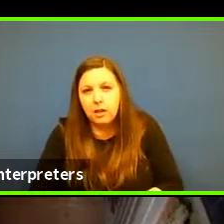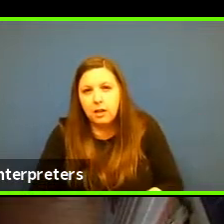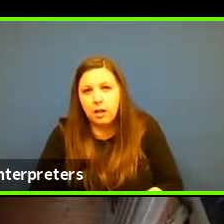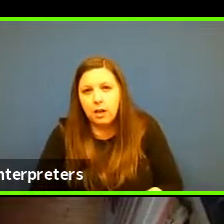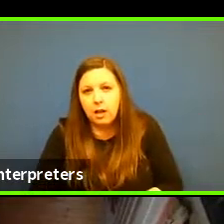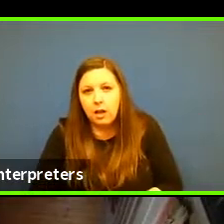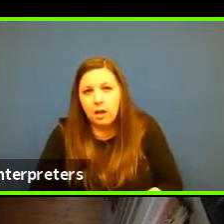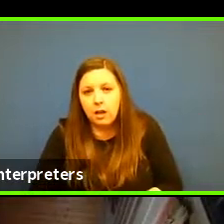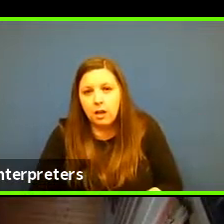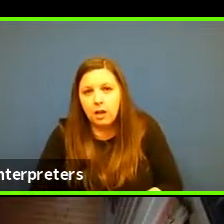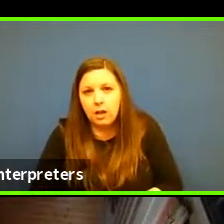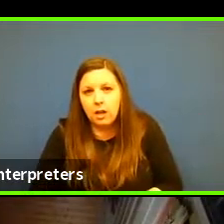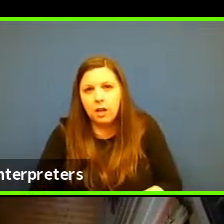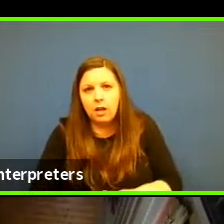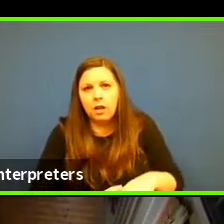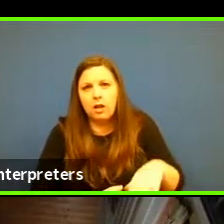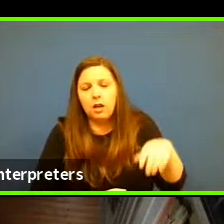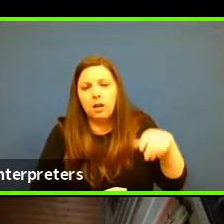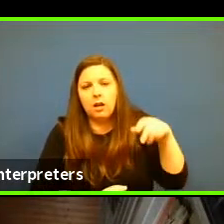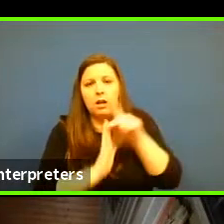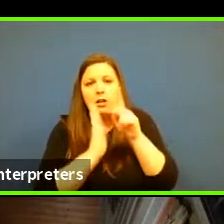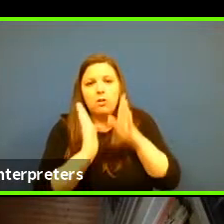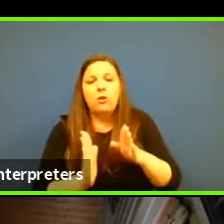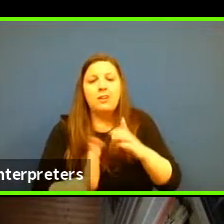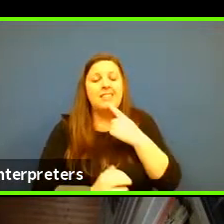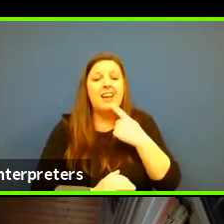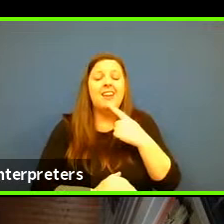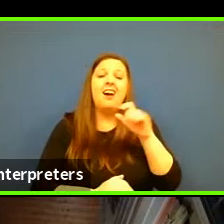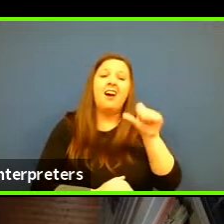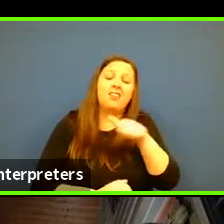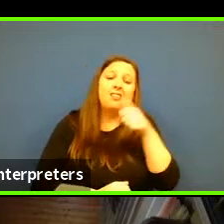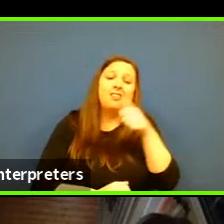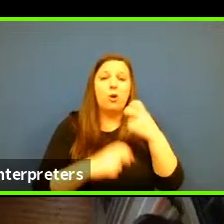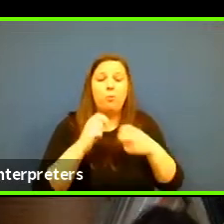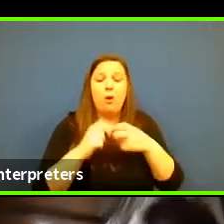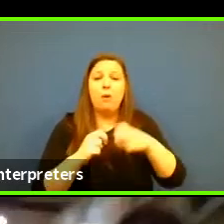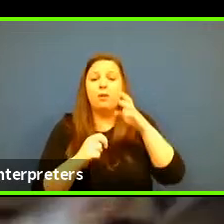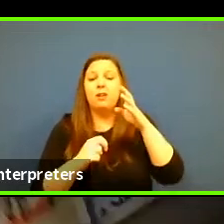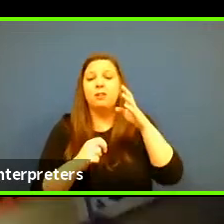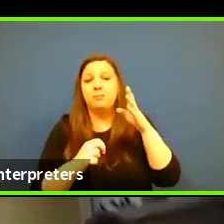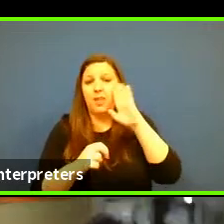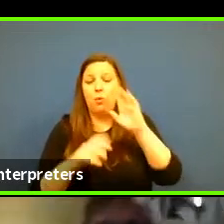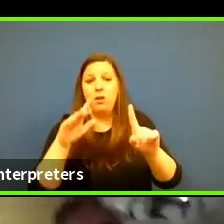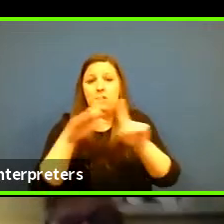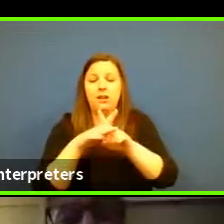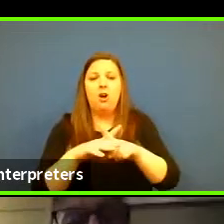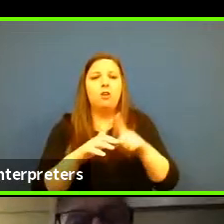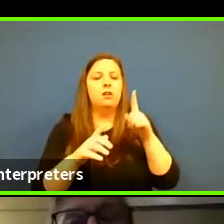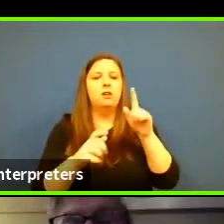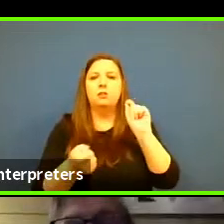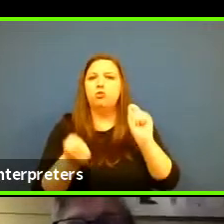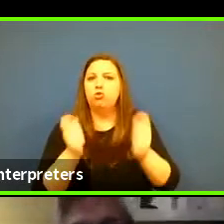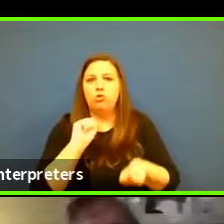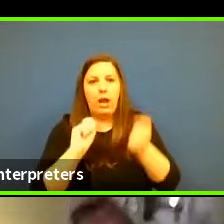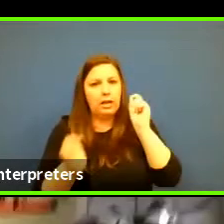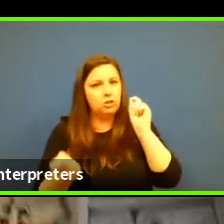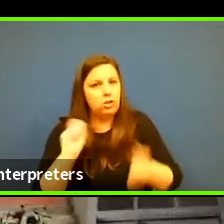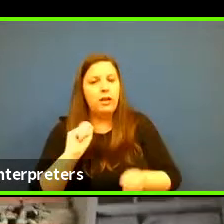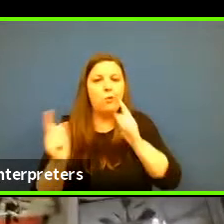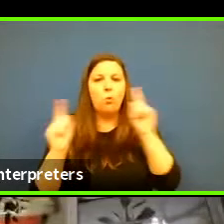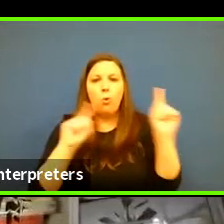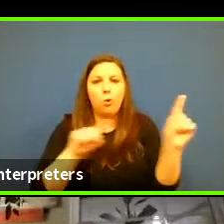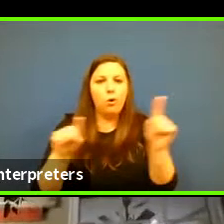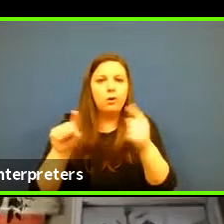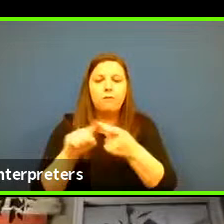the ever-changing executive orders from the governor's office. As we mentioned last time, he's gone from